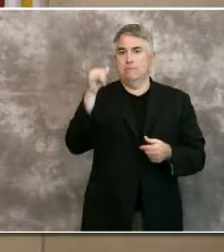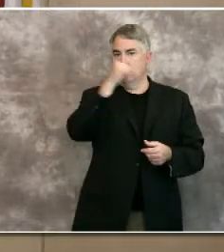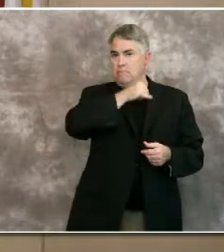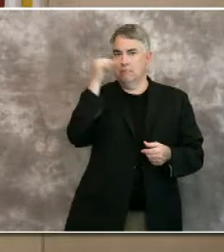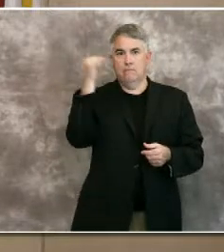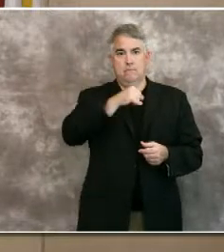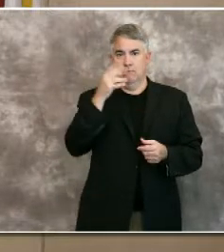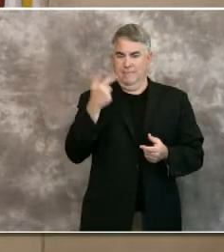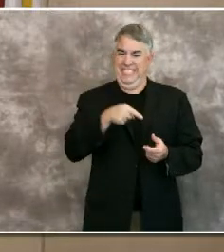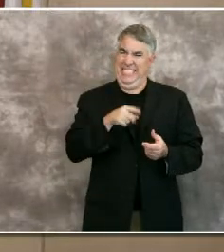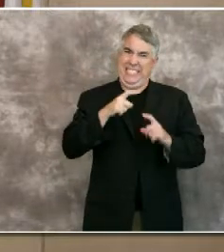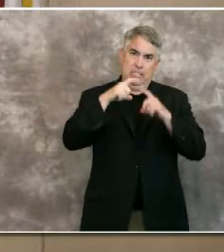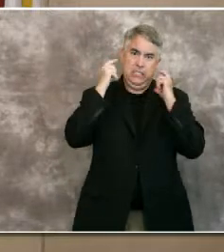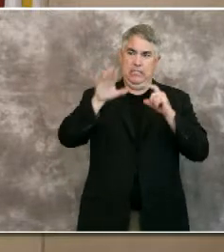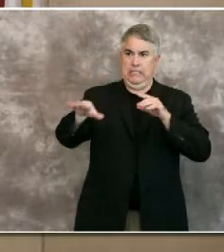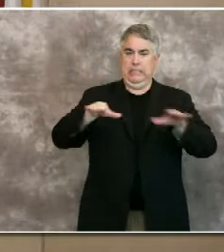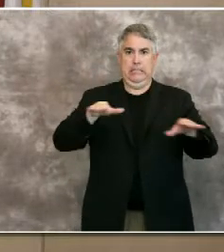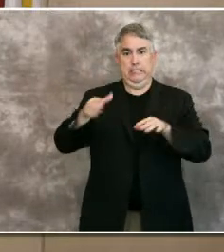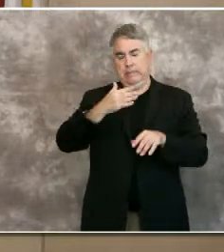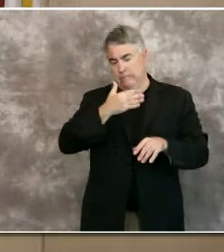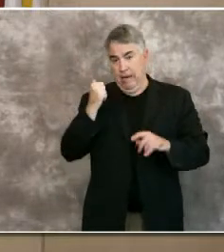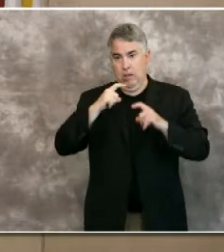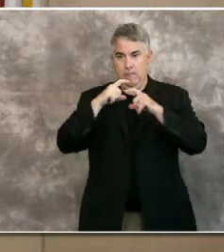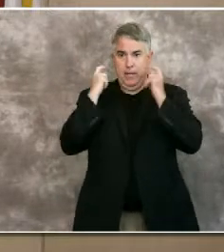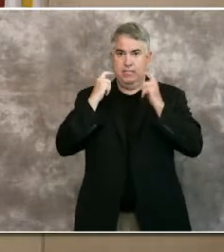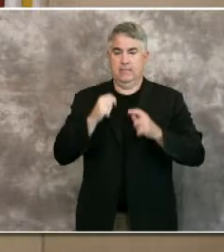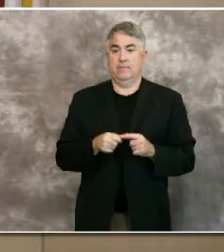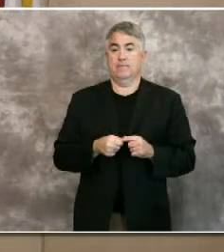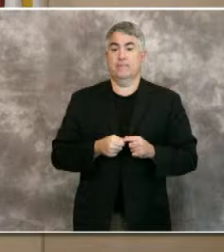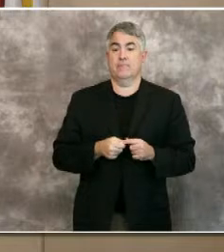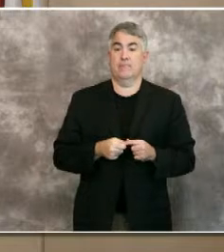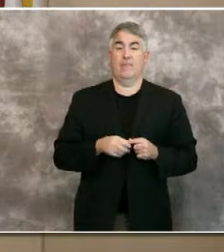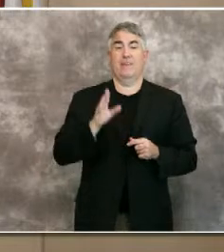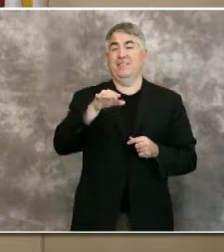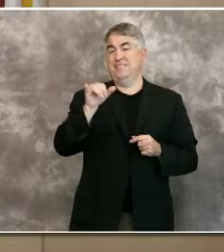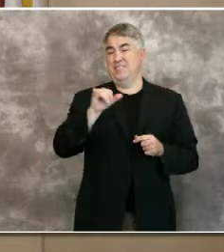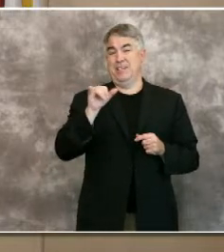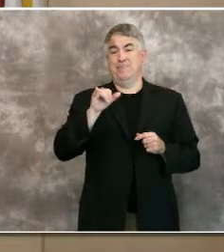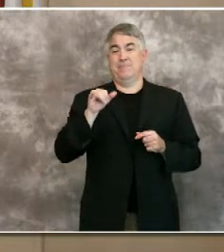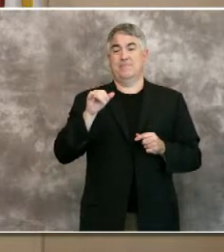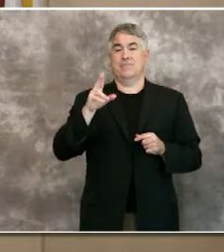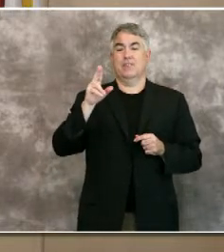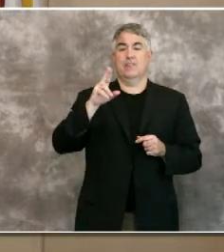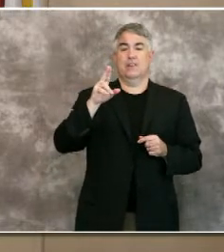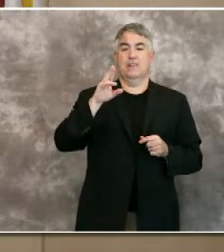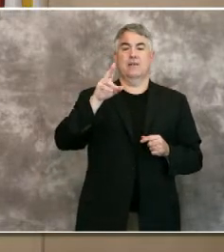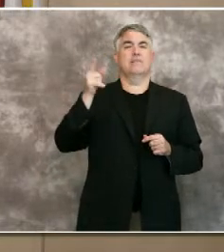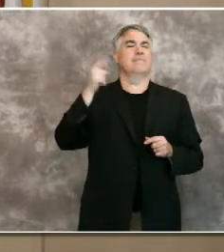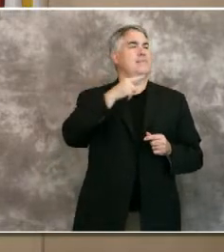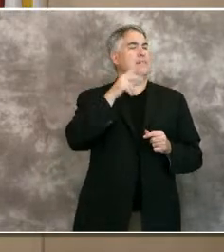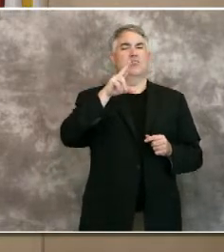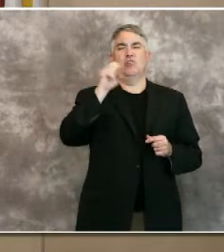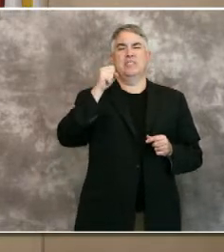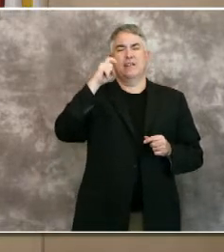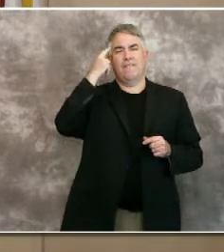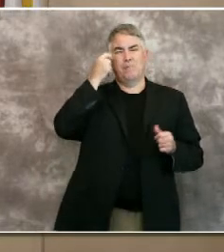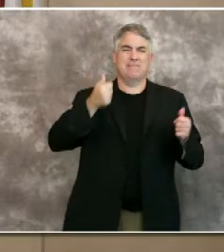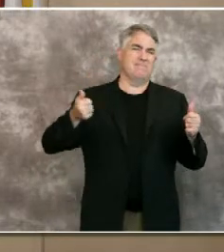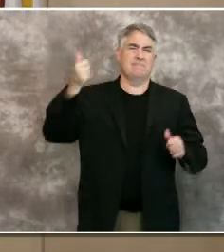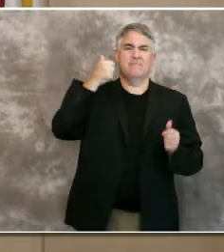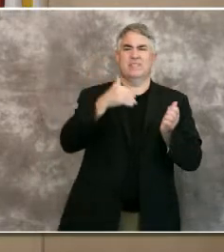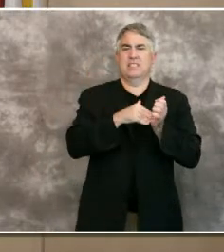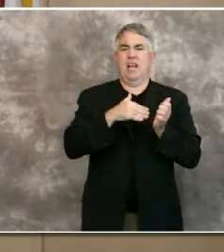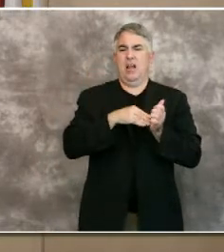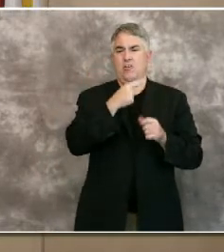of COVID-19 infections. As well, the U.S. Surgeon General, Jerome Adams, shared that, and